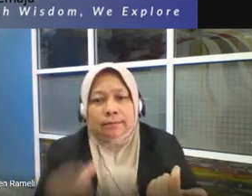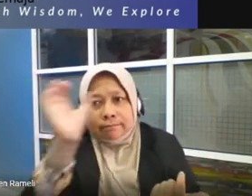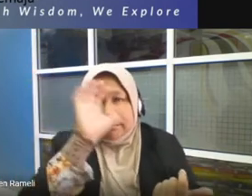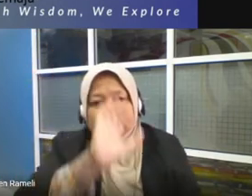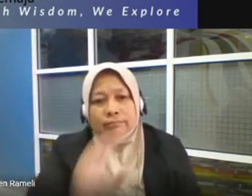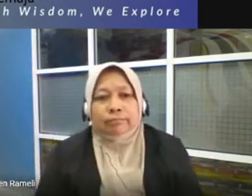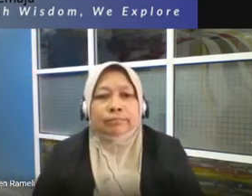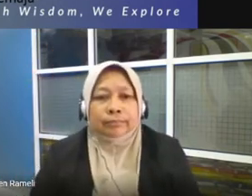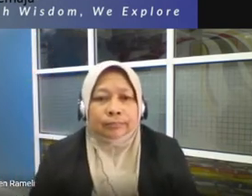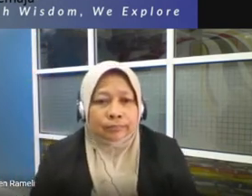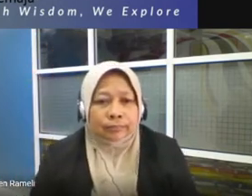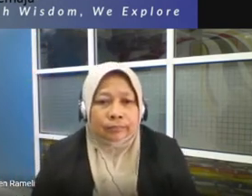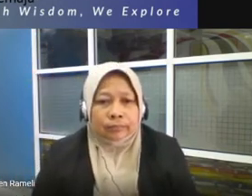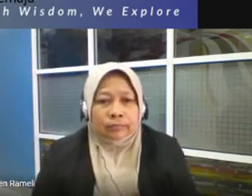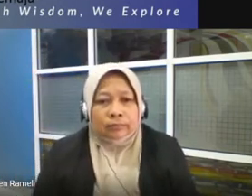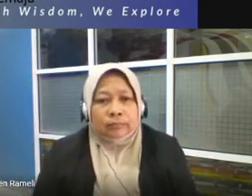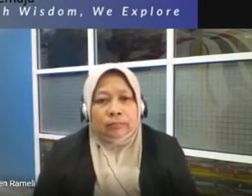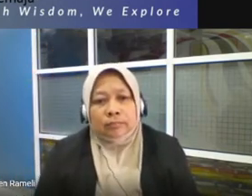here